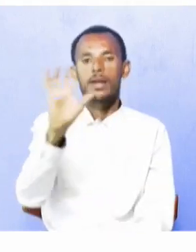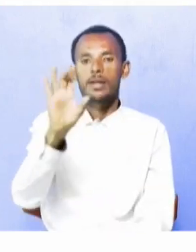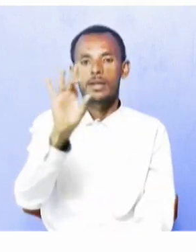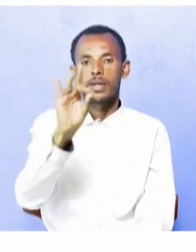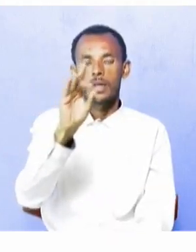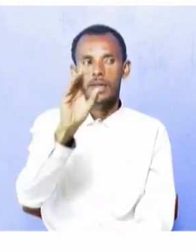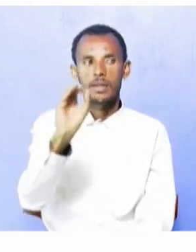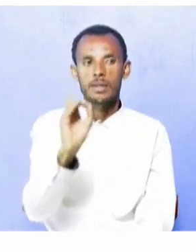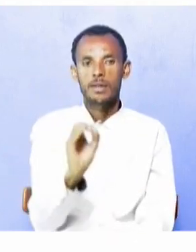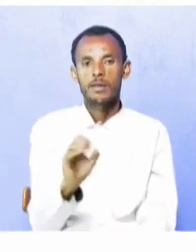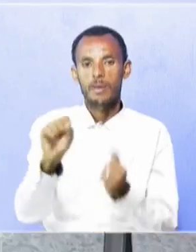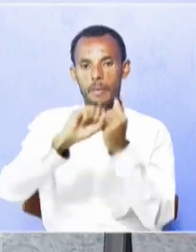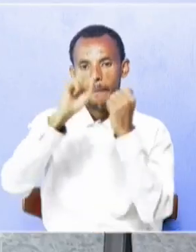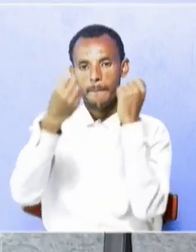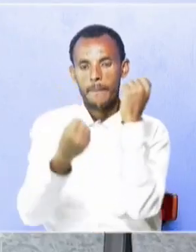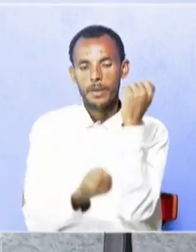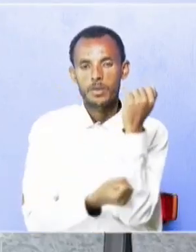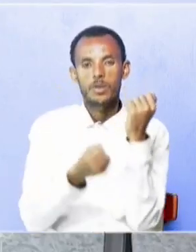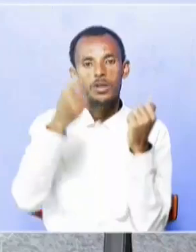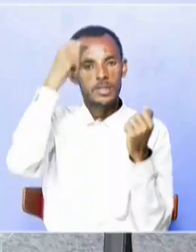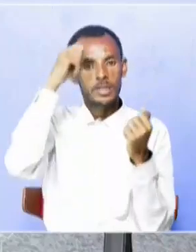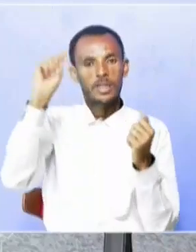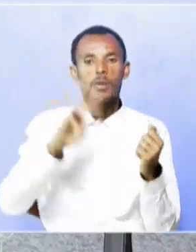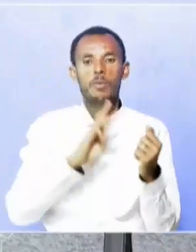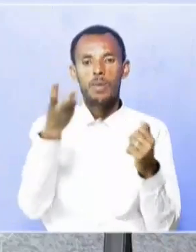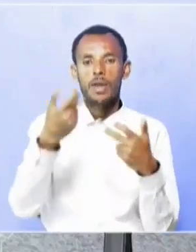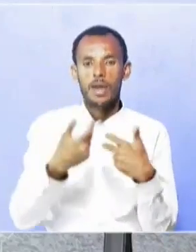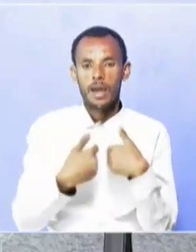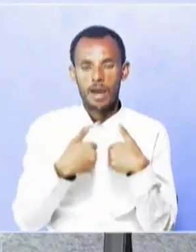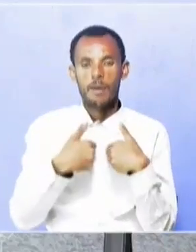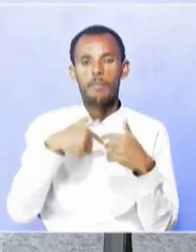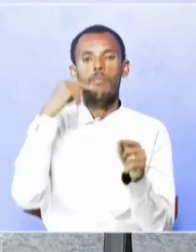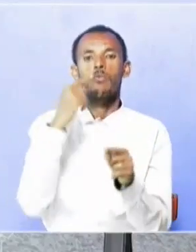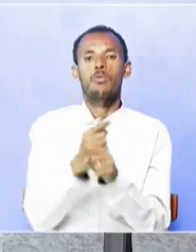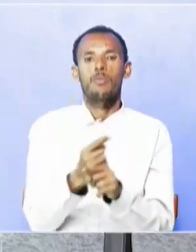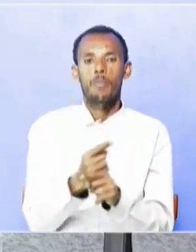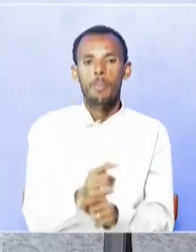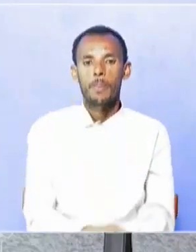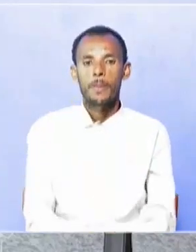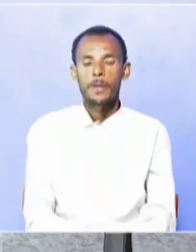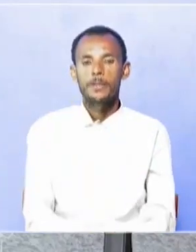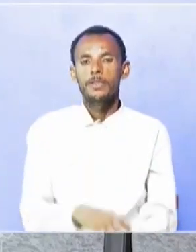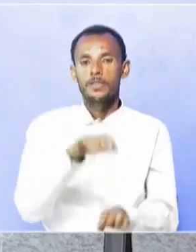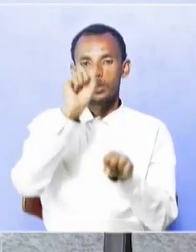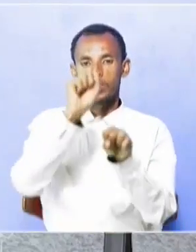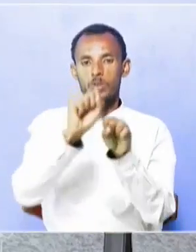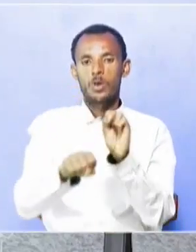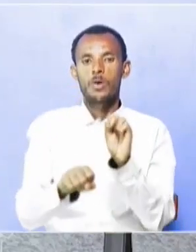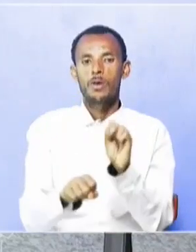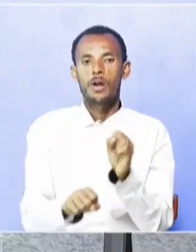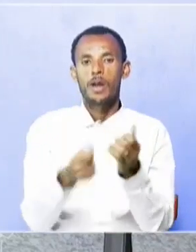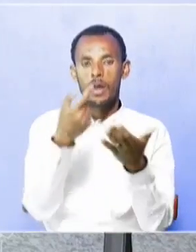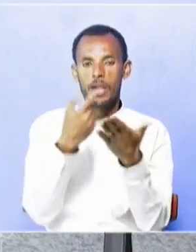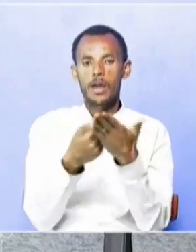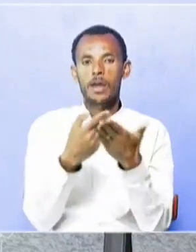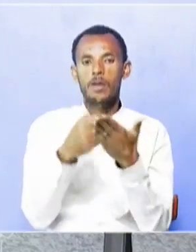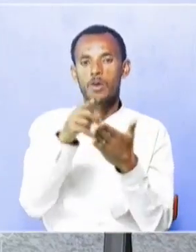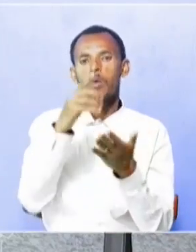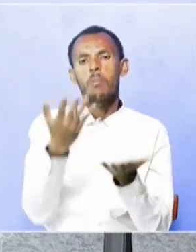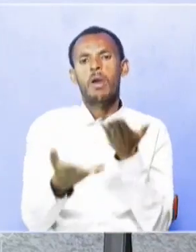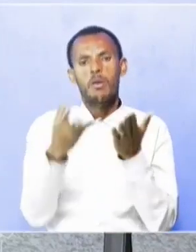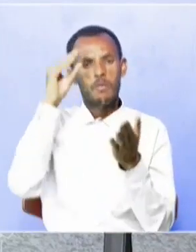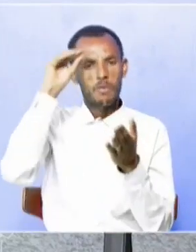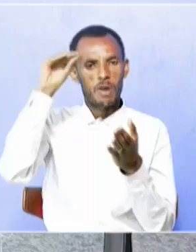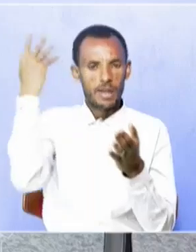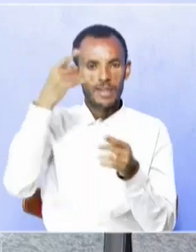180 degrees based on the theorem that we have already proved, right? So here you may forget